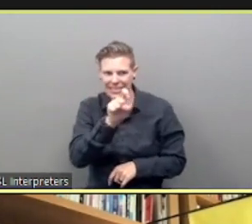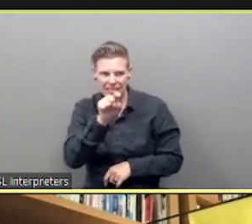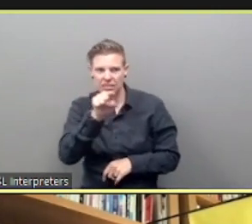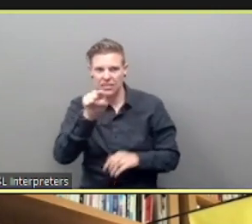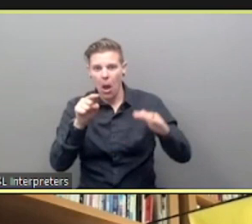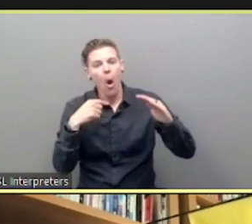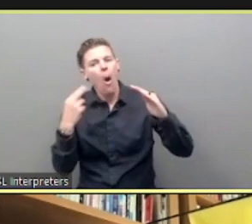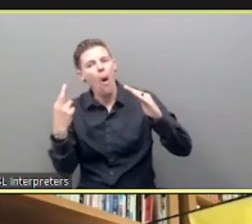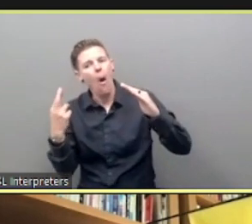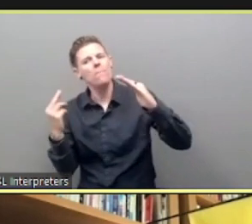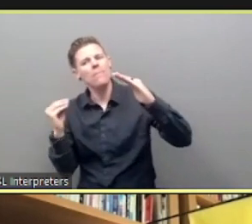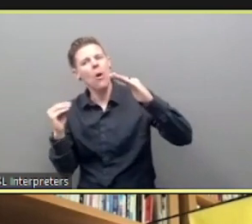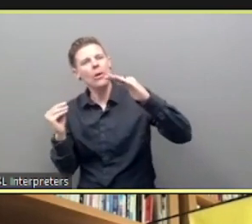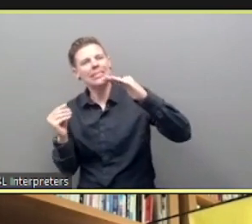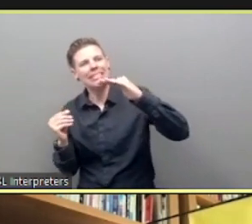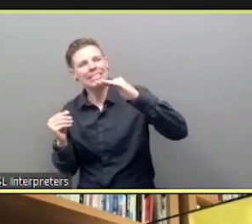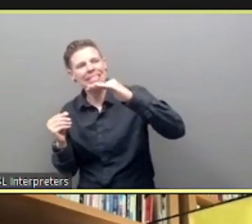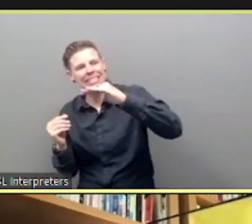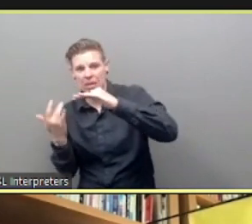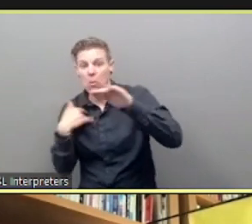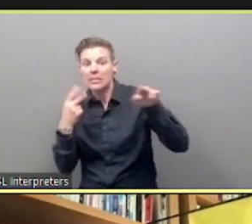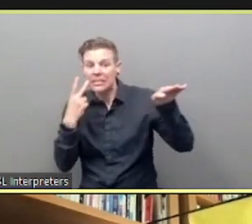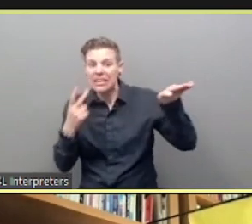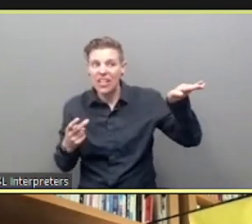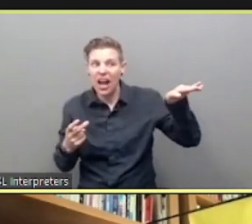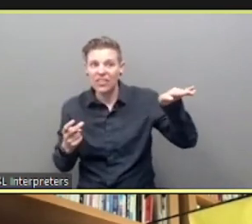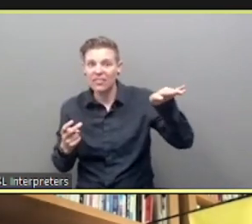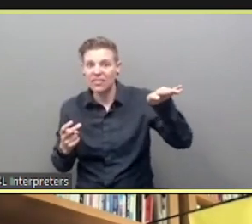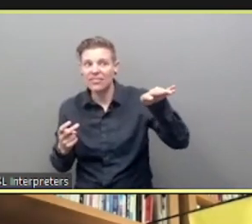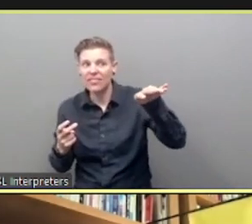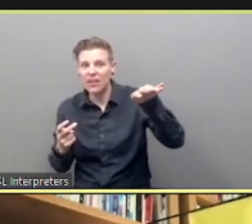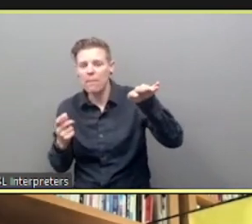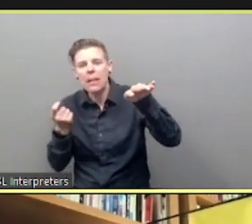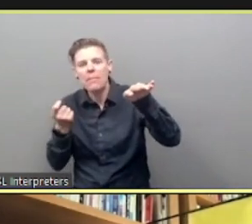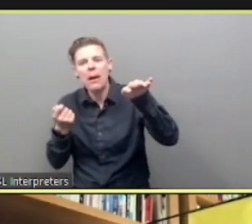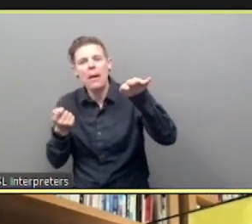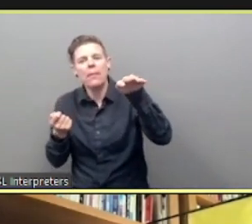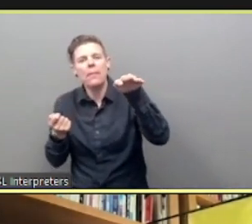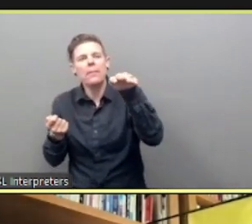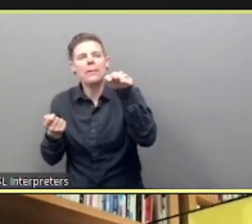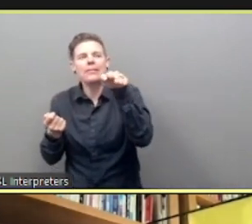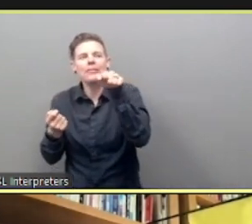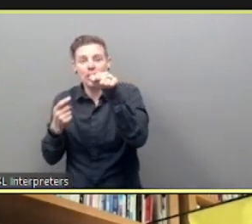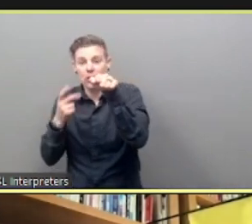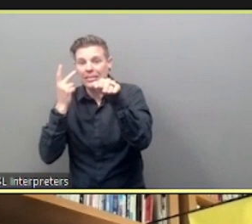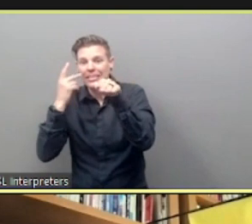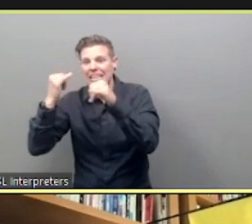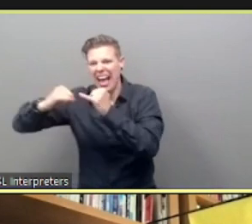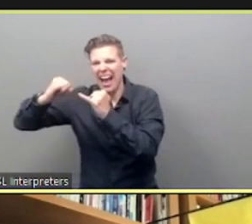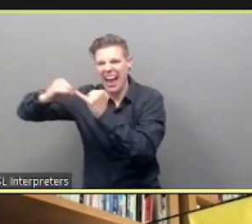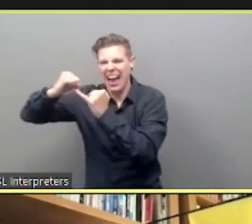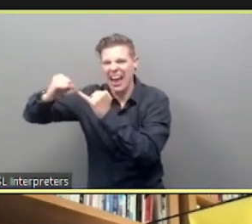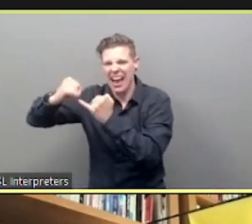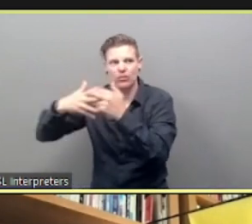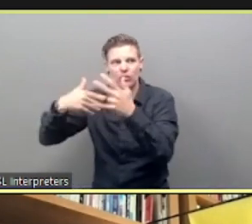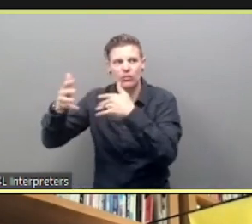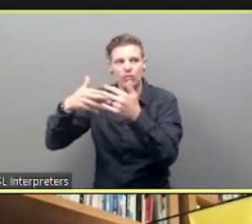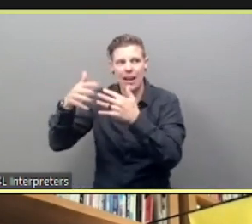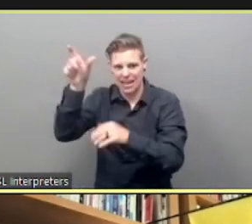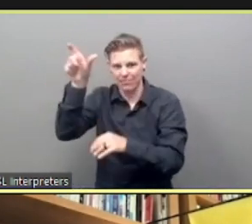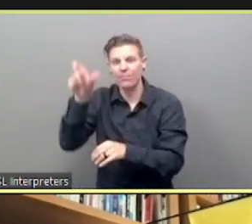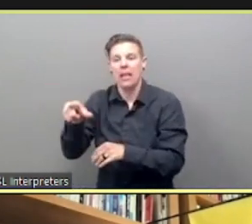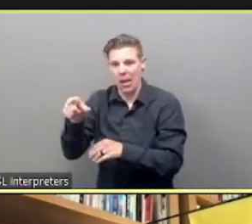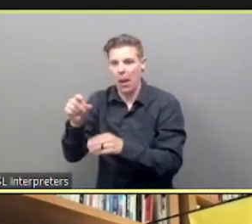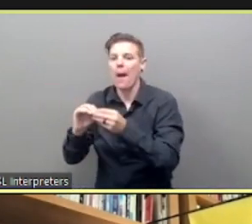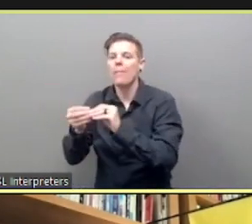we thought was a leveling off or maybe even downturn. The reason we don't look in the gray area is that those numbers can only go up, and they do